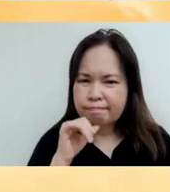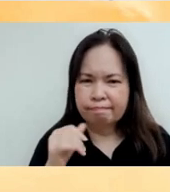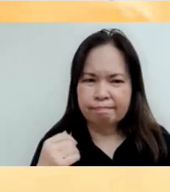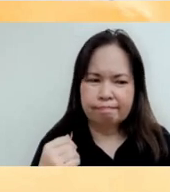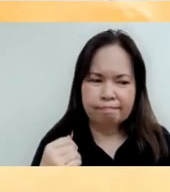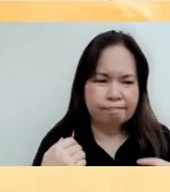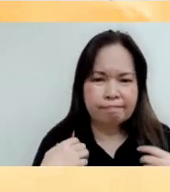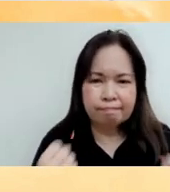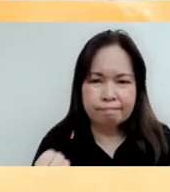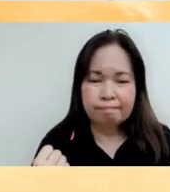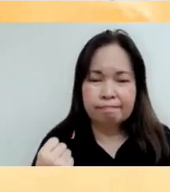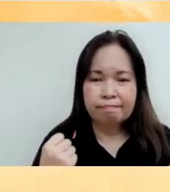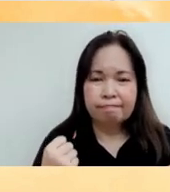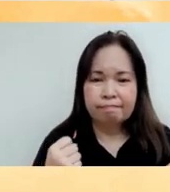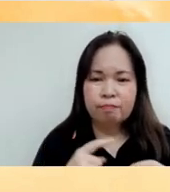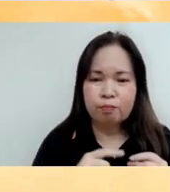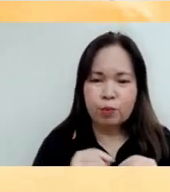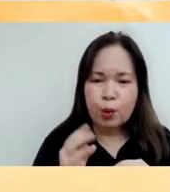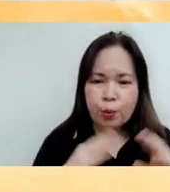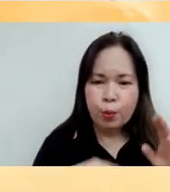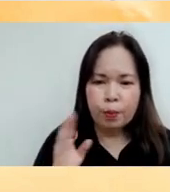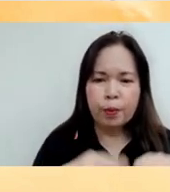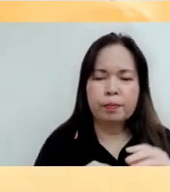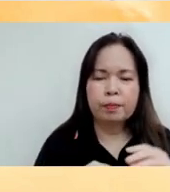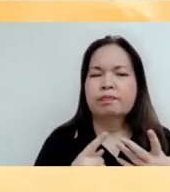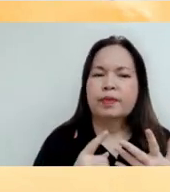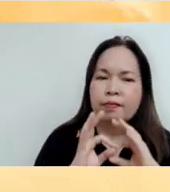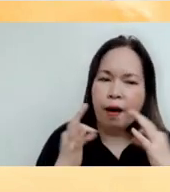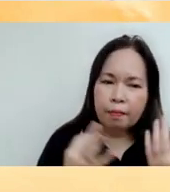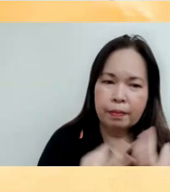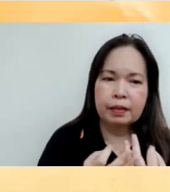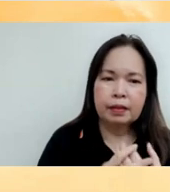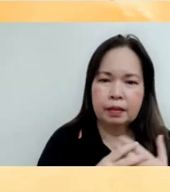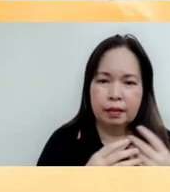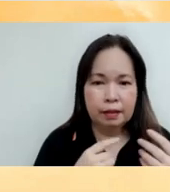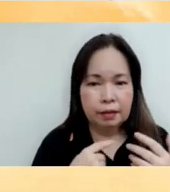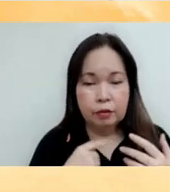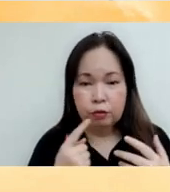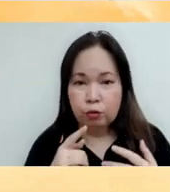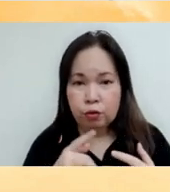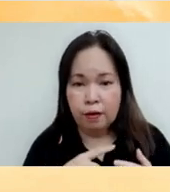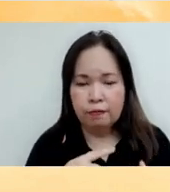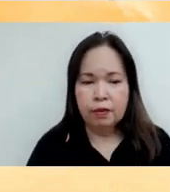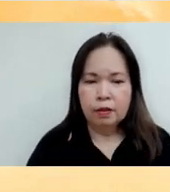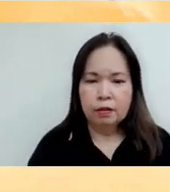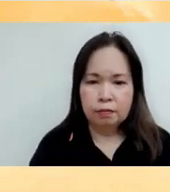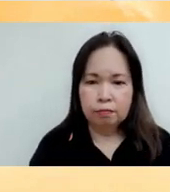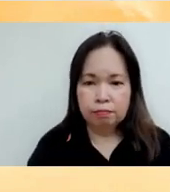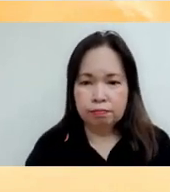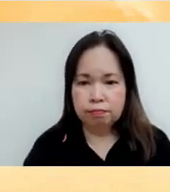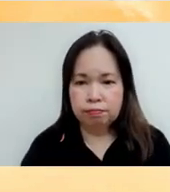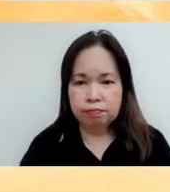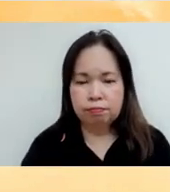more difficulties in family functioning. When you start raising your own kids, you can be more anxious as well. And then the